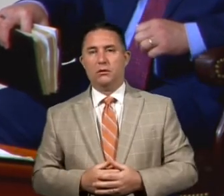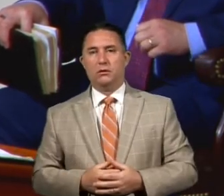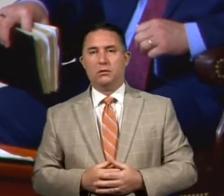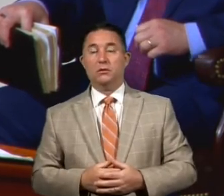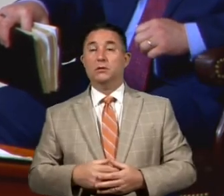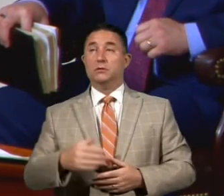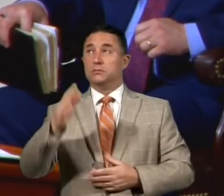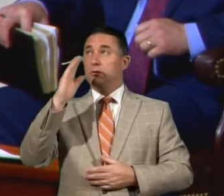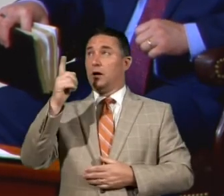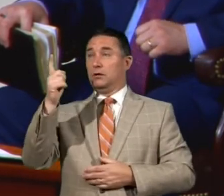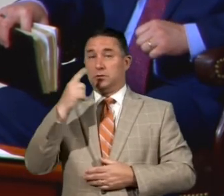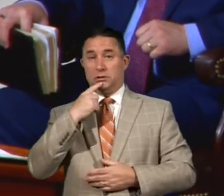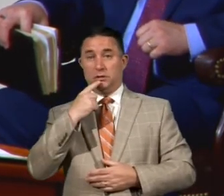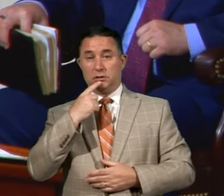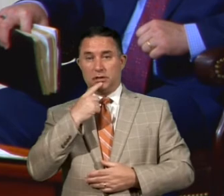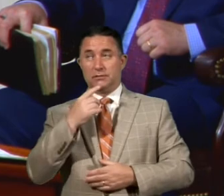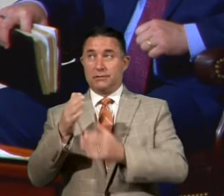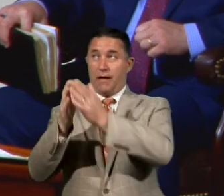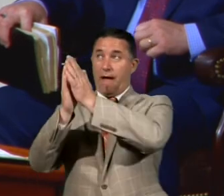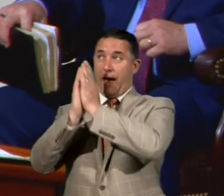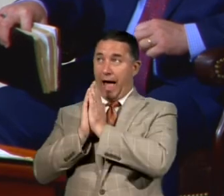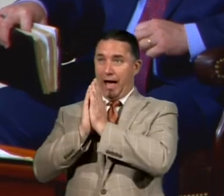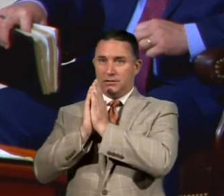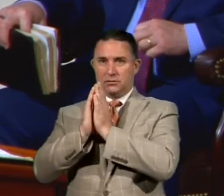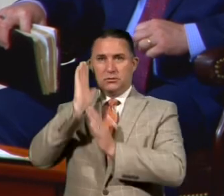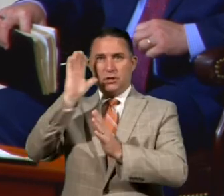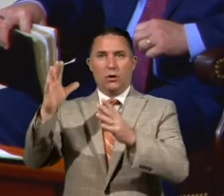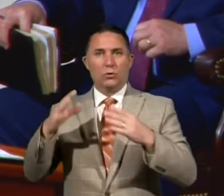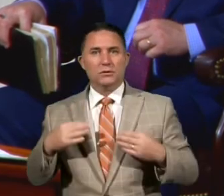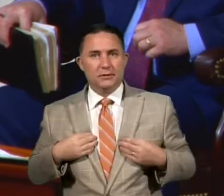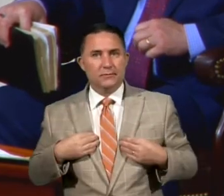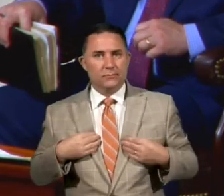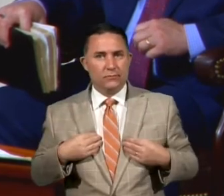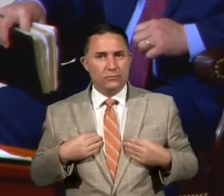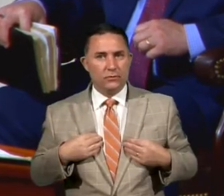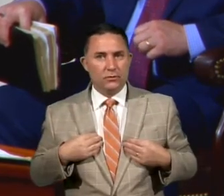And God says, "Ask and ye shall receive."